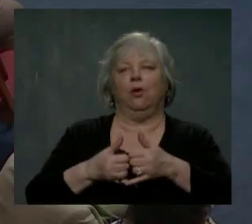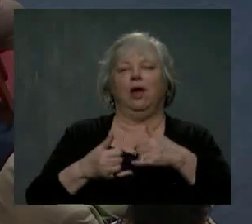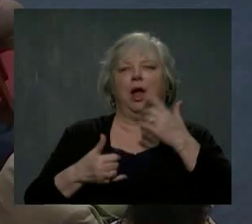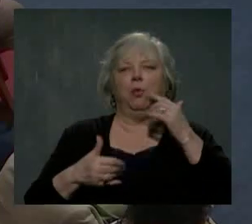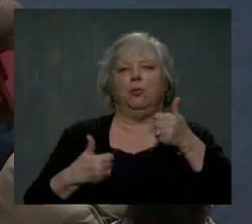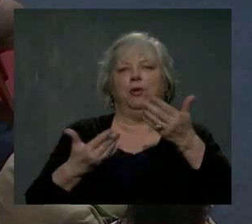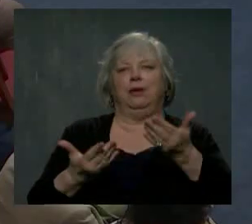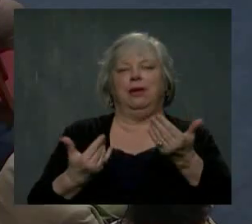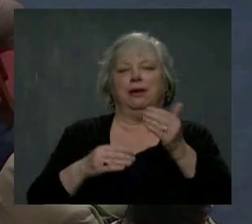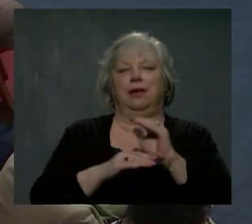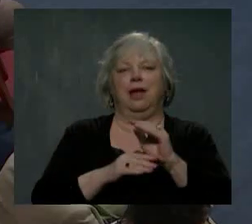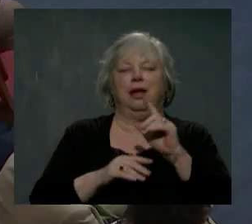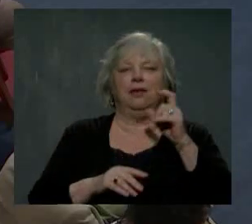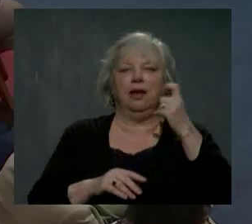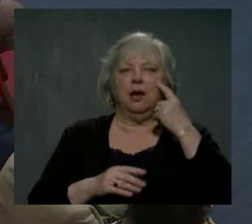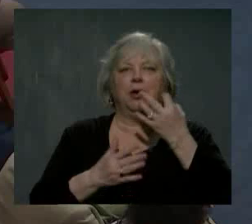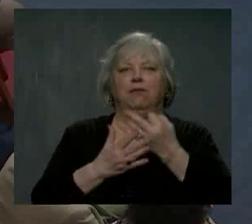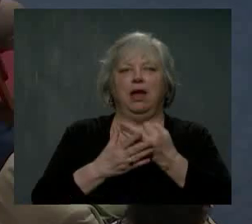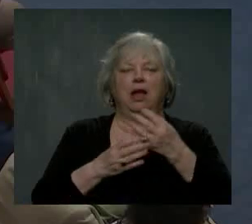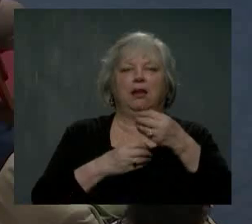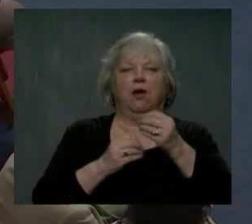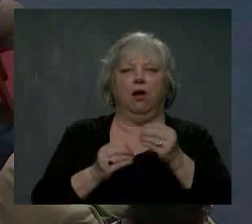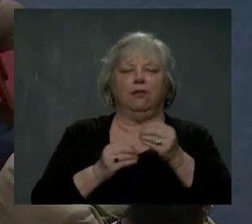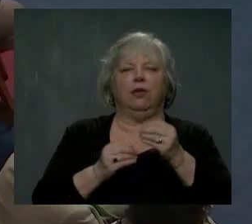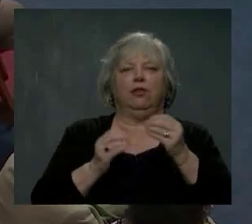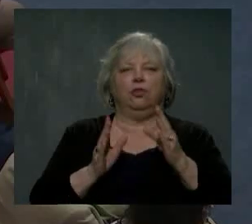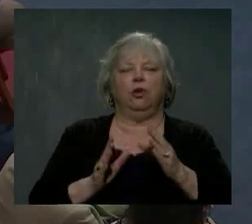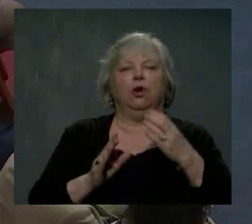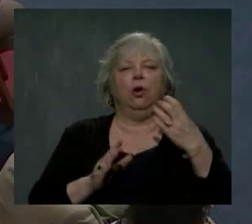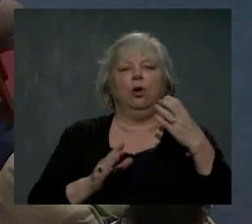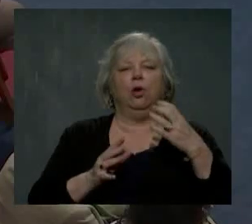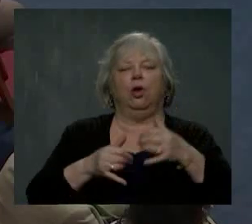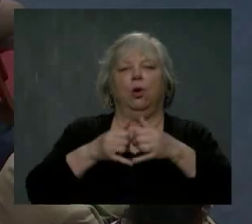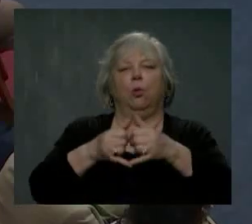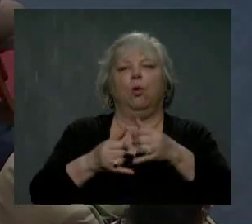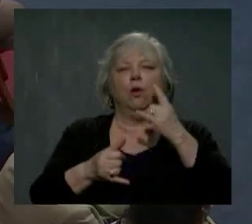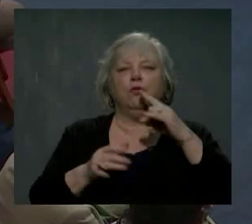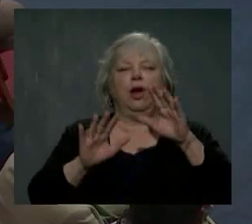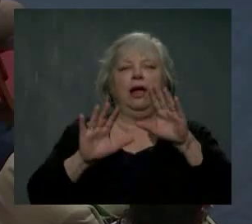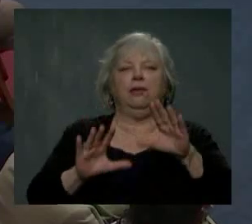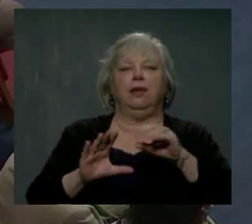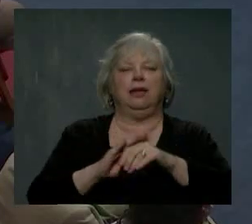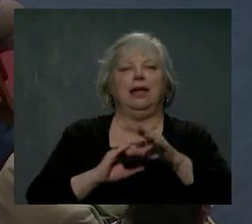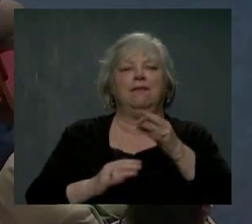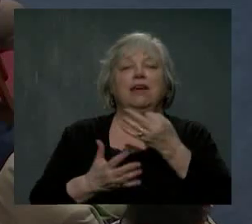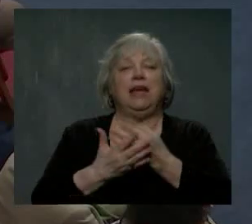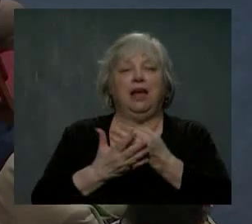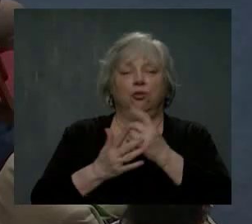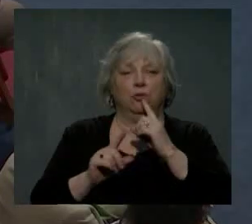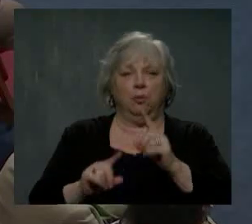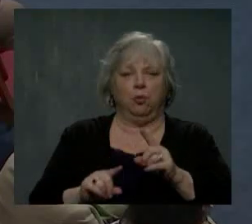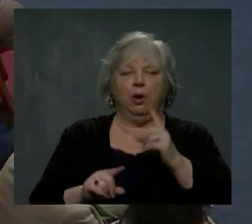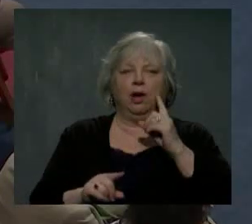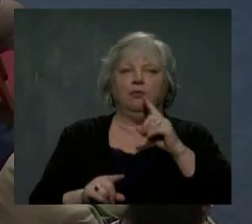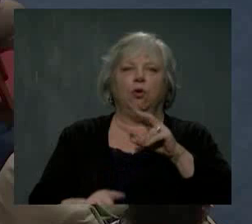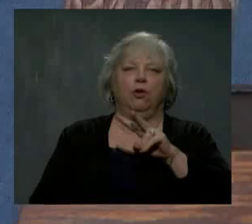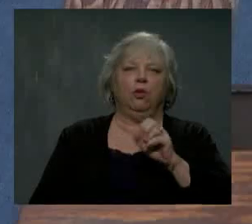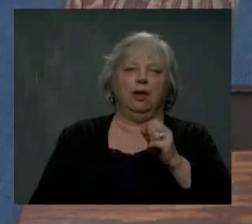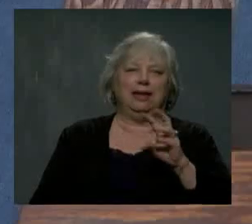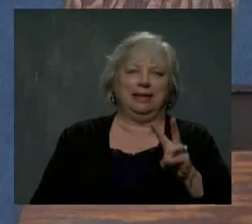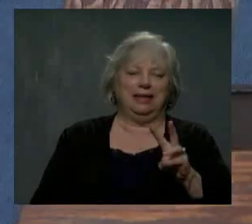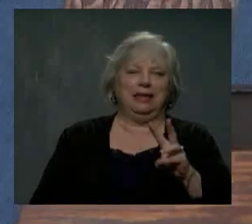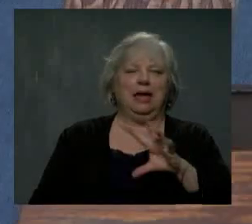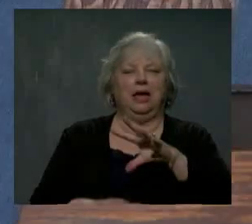present tonight is the Government Finance Officer Award for Excellence in Financial Reporting. This is for our